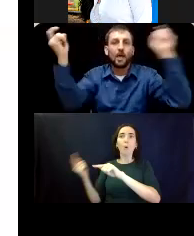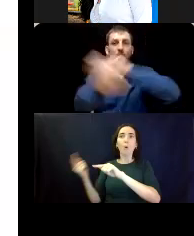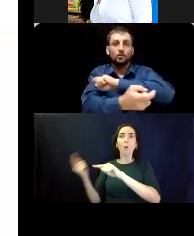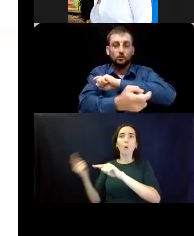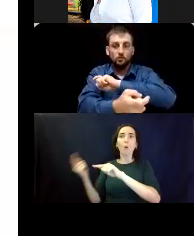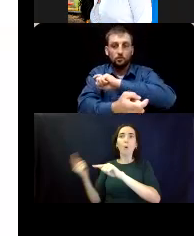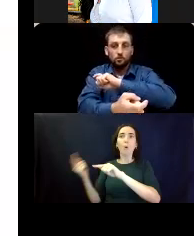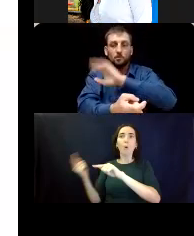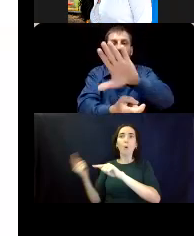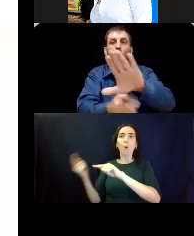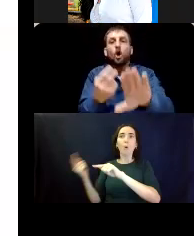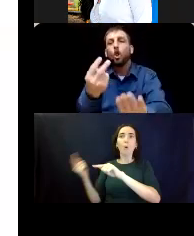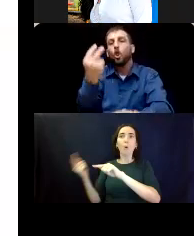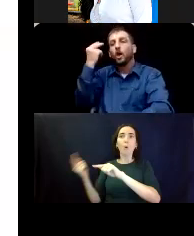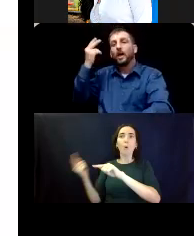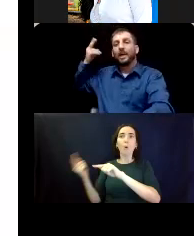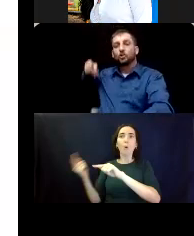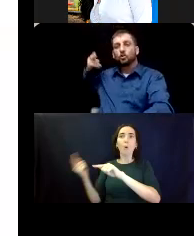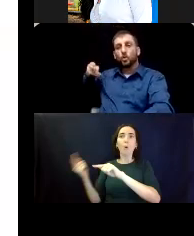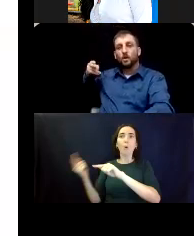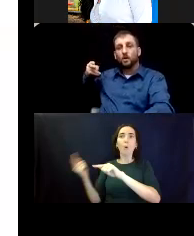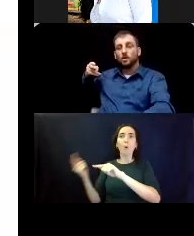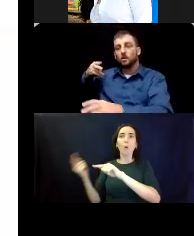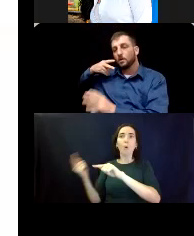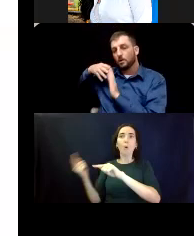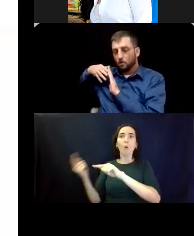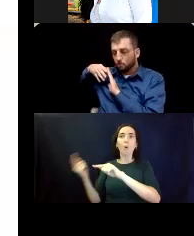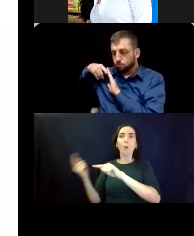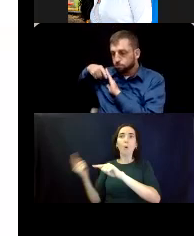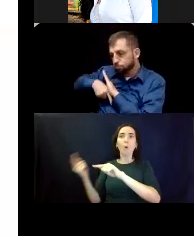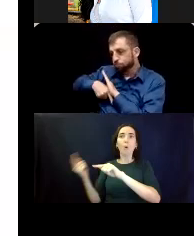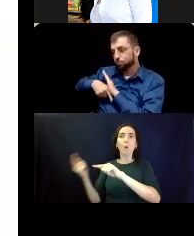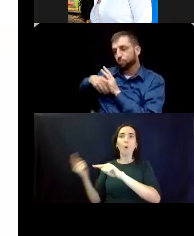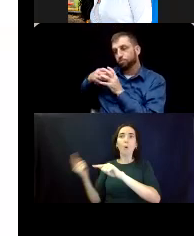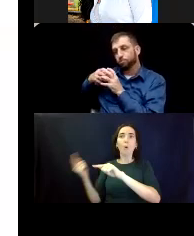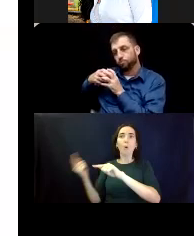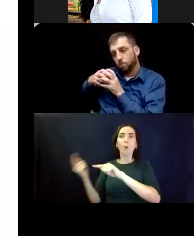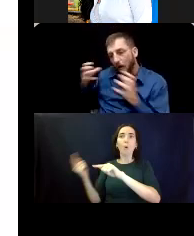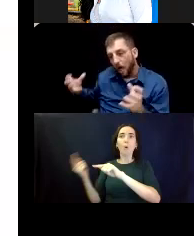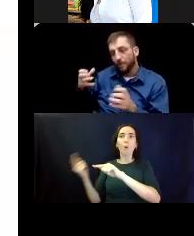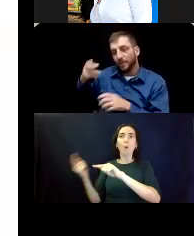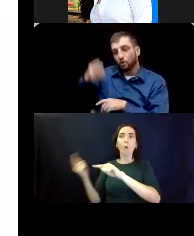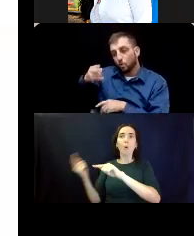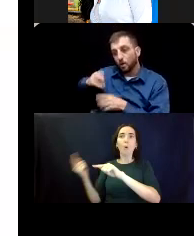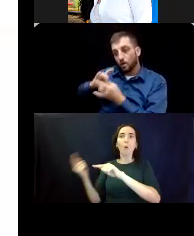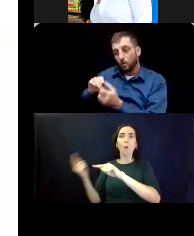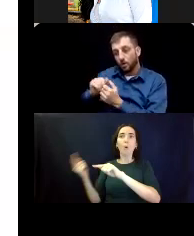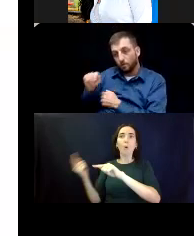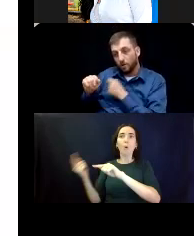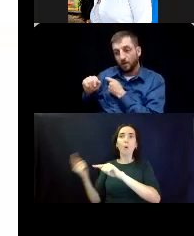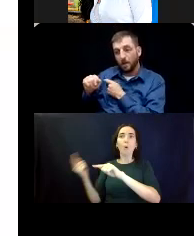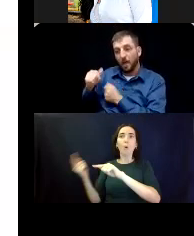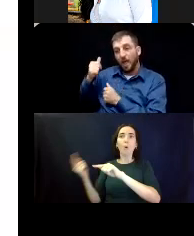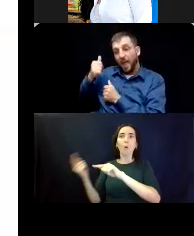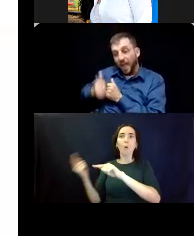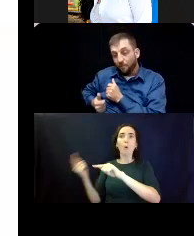Looking at our history, though, our rich disability history, we will see that every major